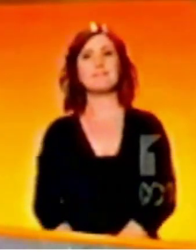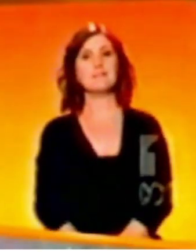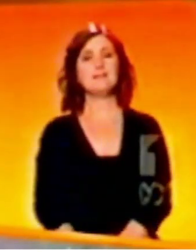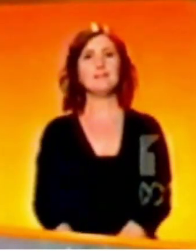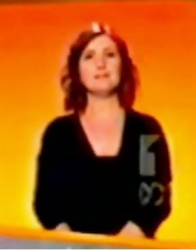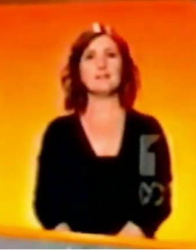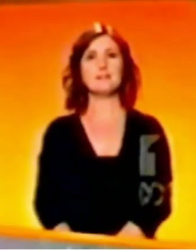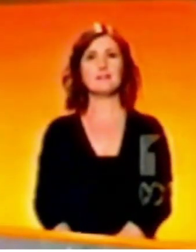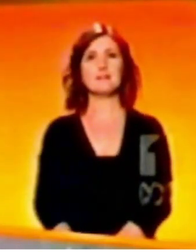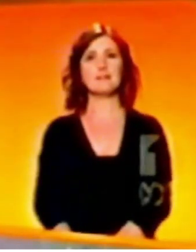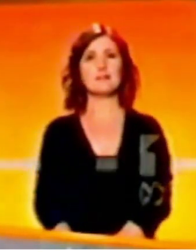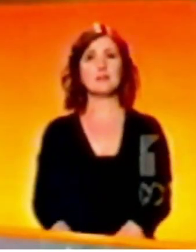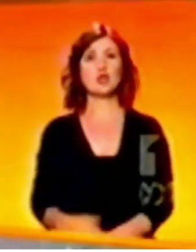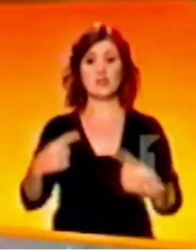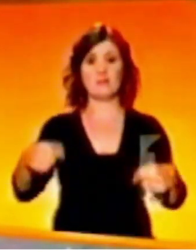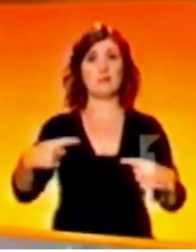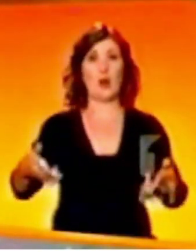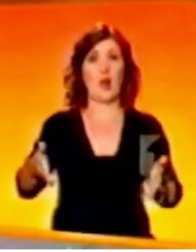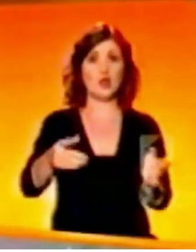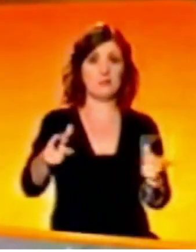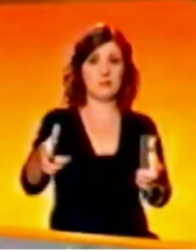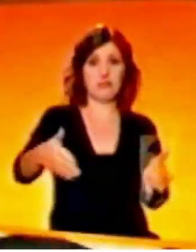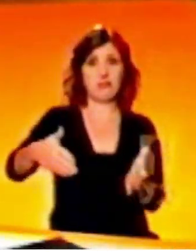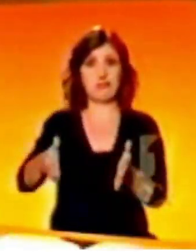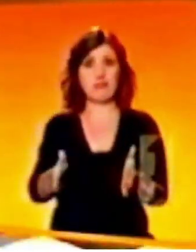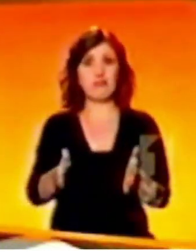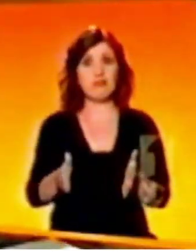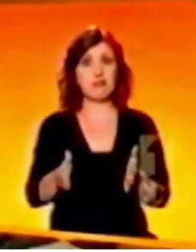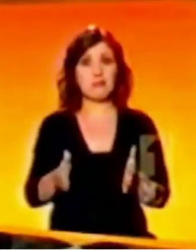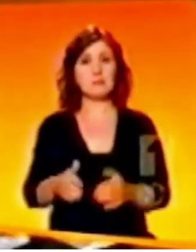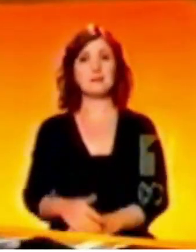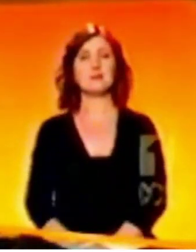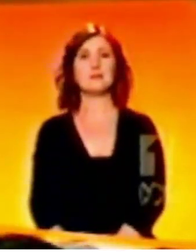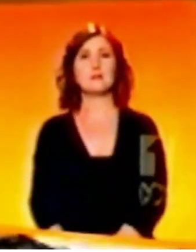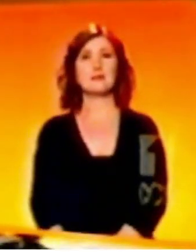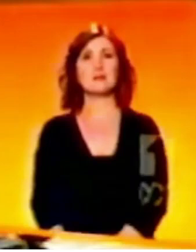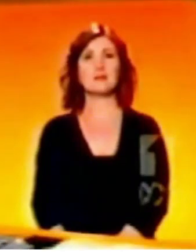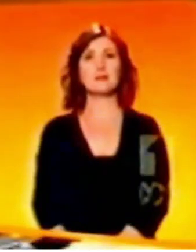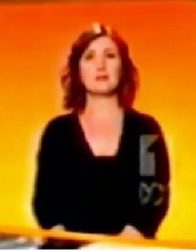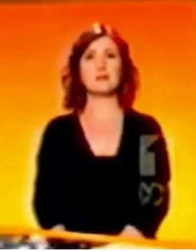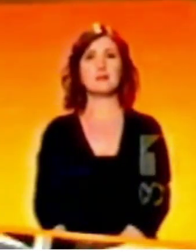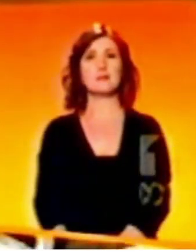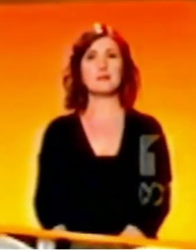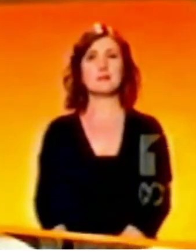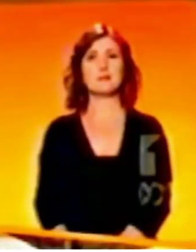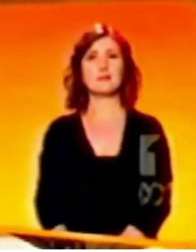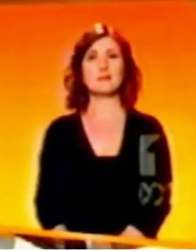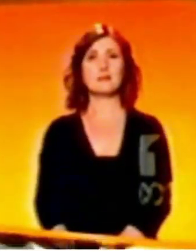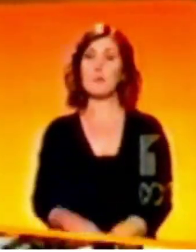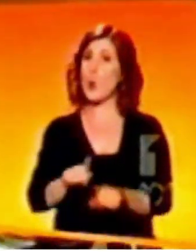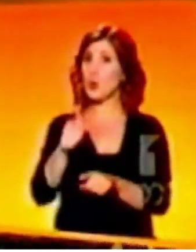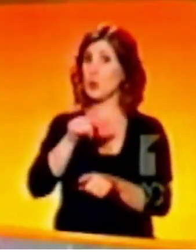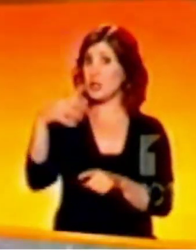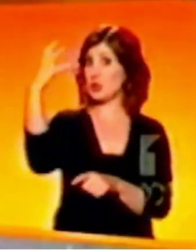So it can just wheel over a toilet like that. Correct. And it can also be used